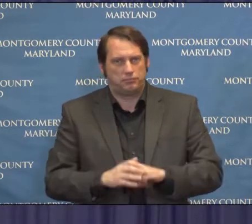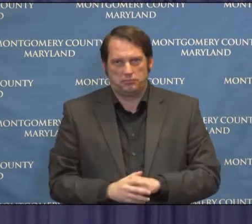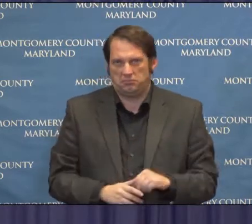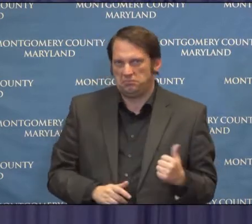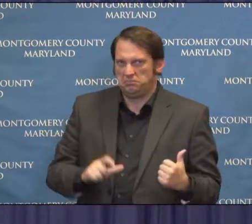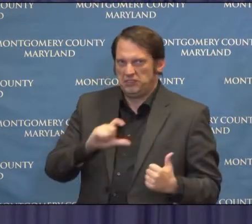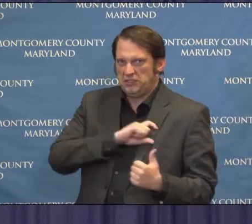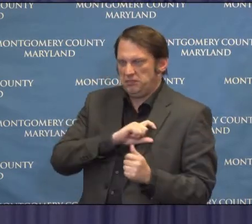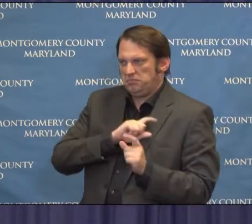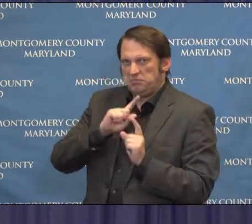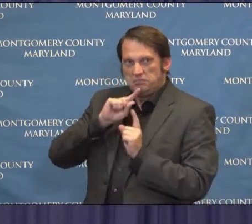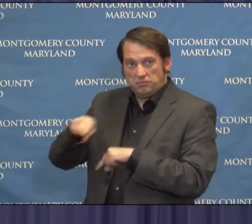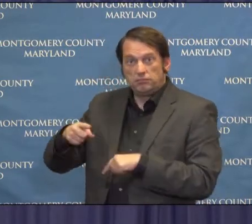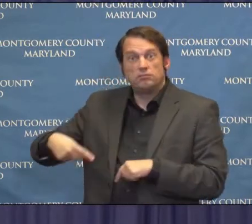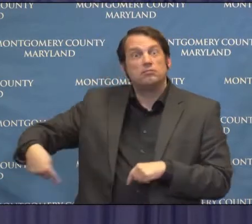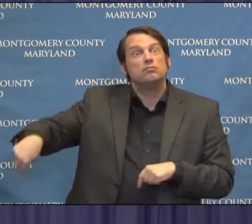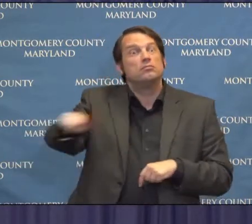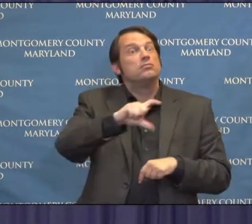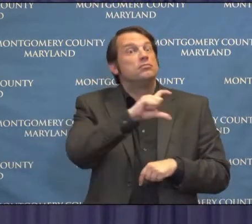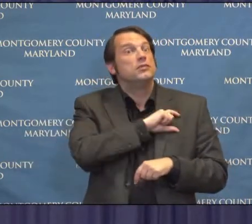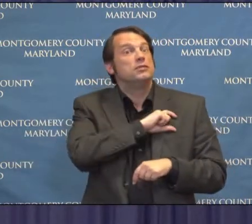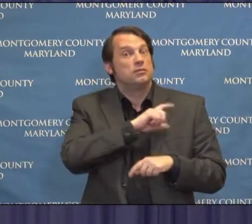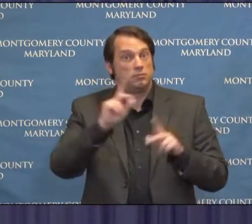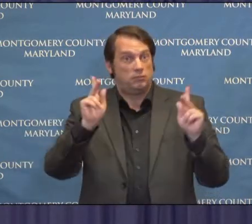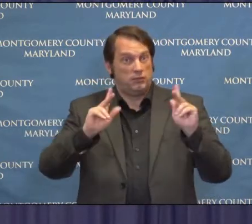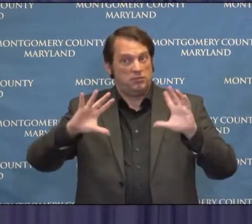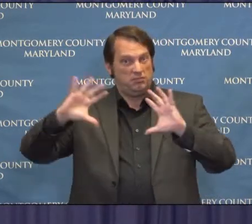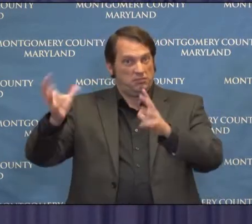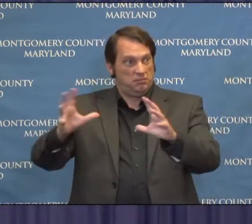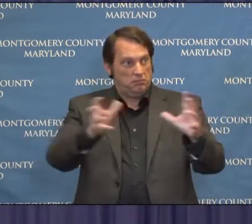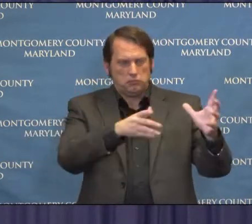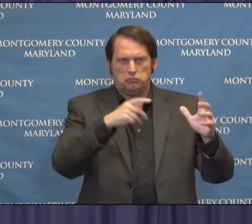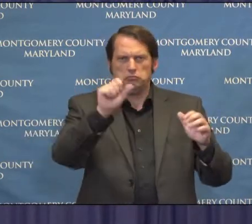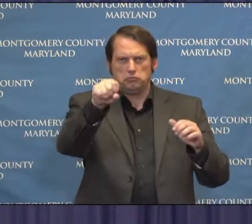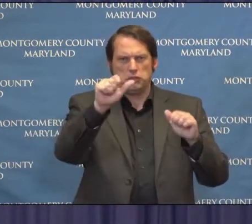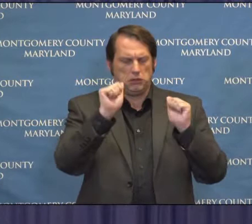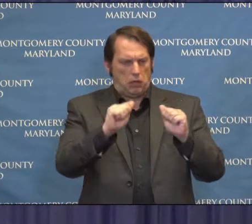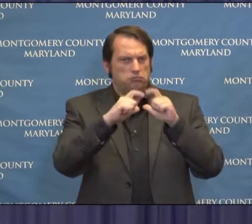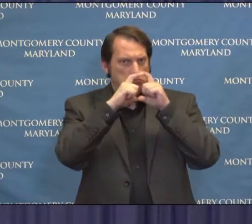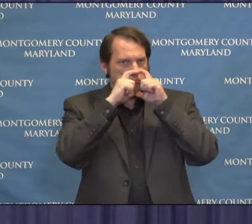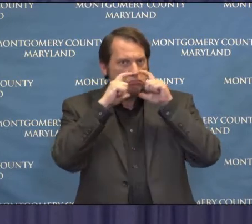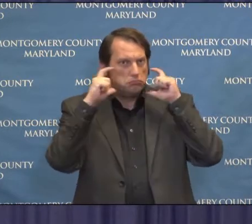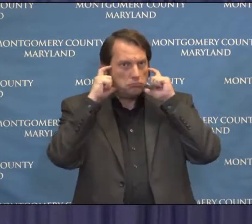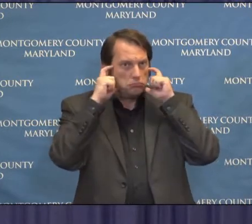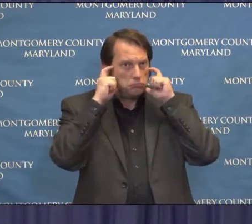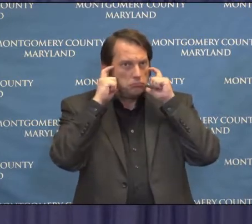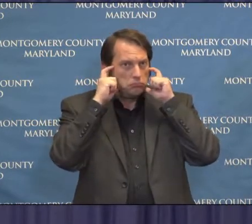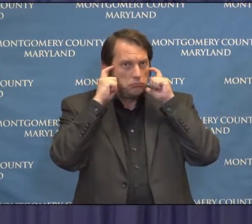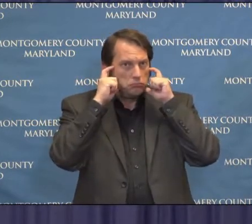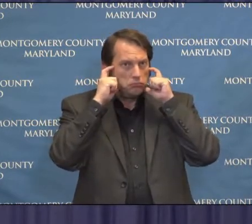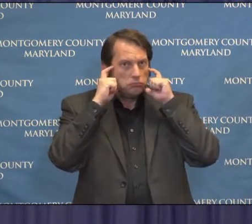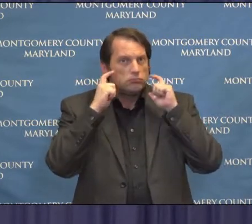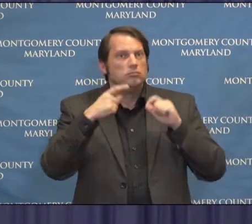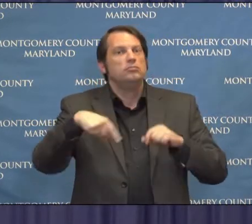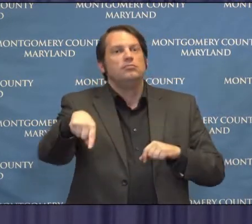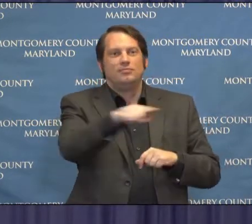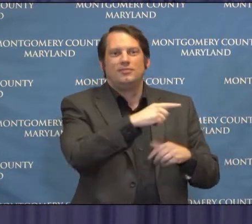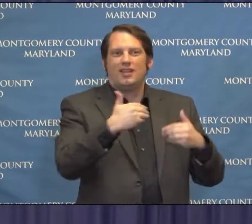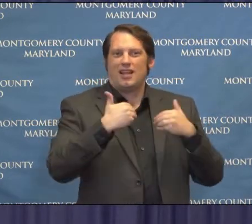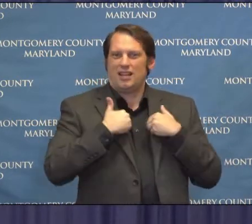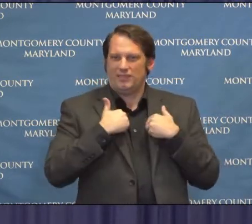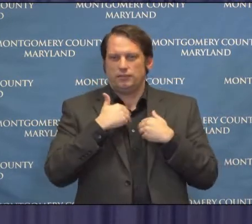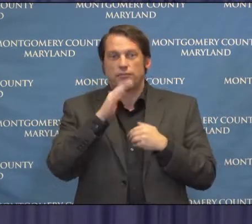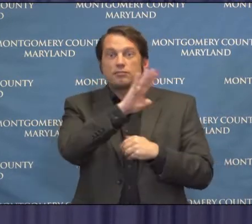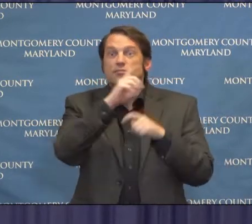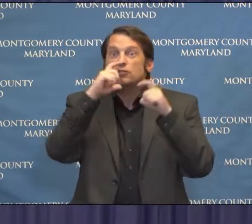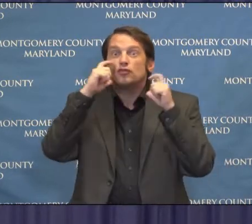to wear face coverings. They have specific type of face coverings that they wear. If they are going into stores and anything